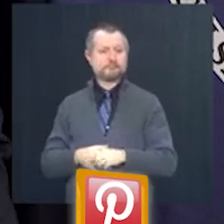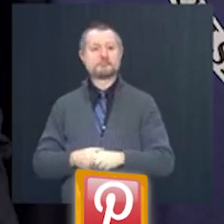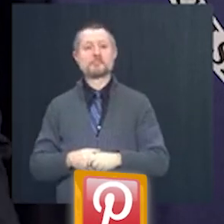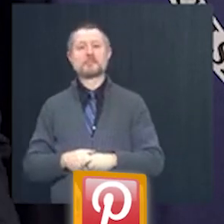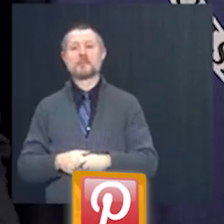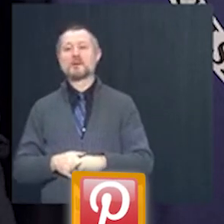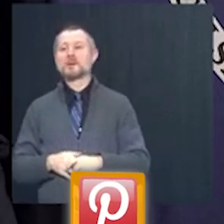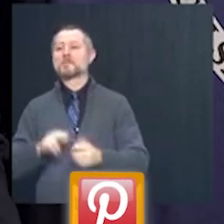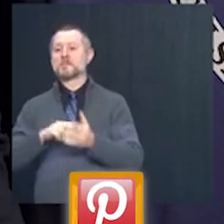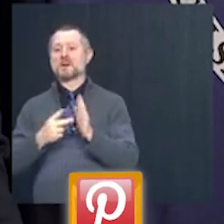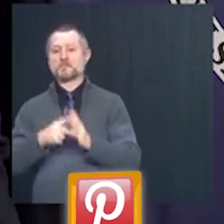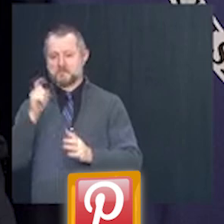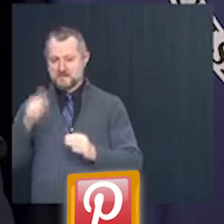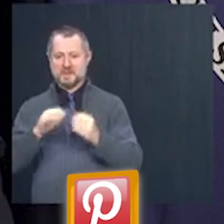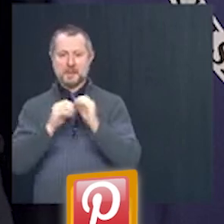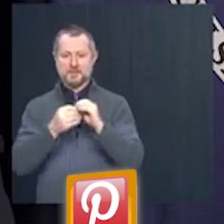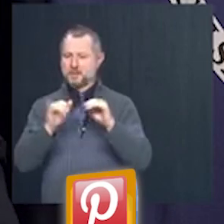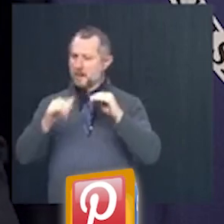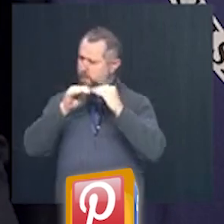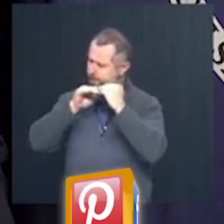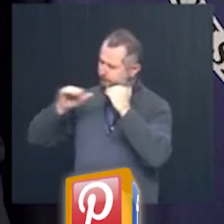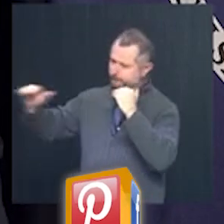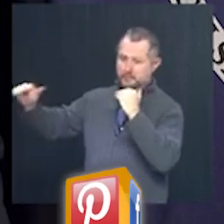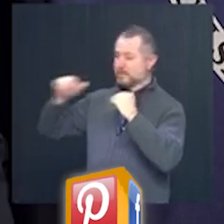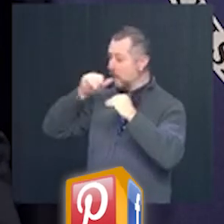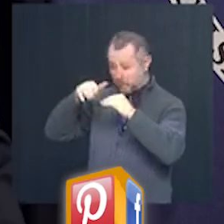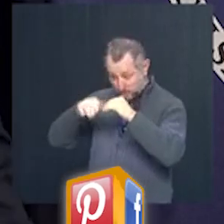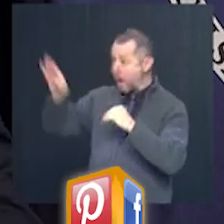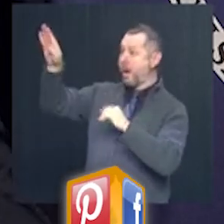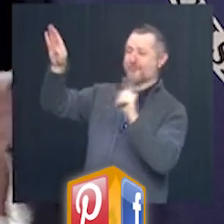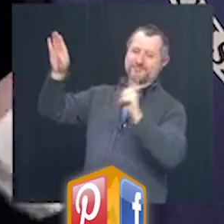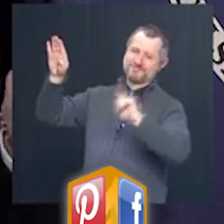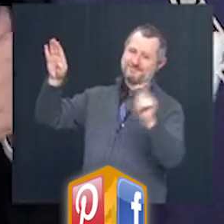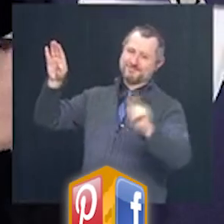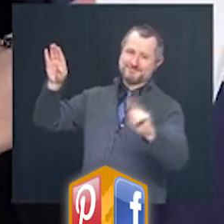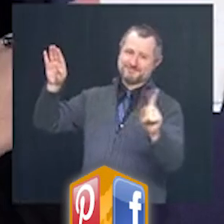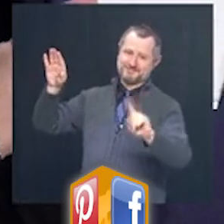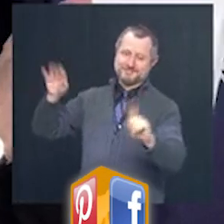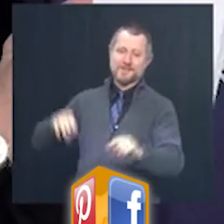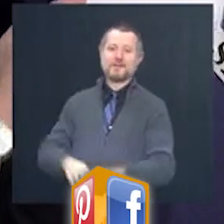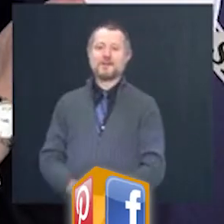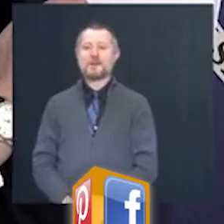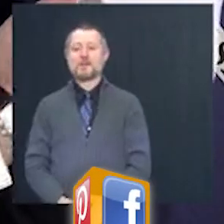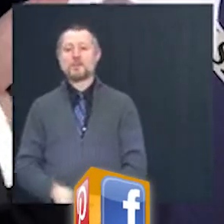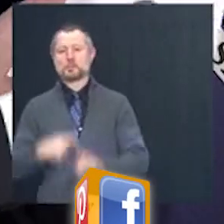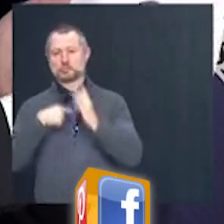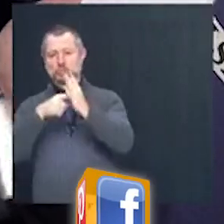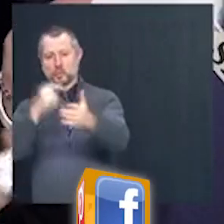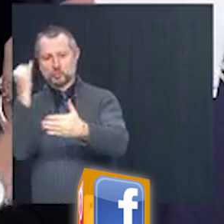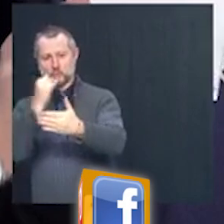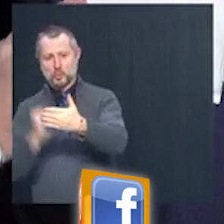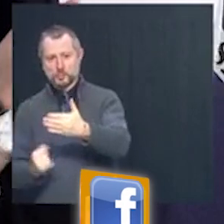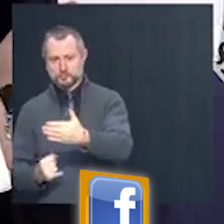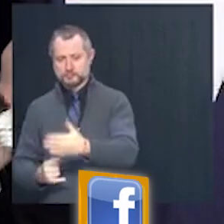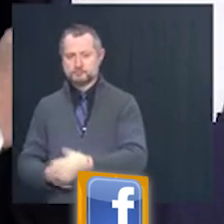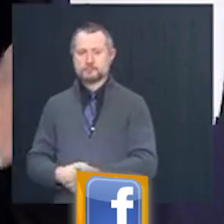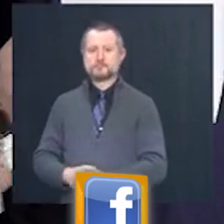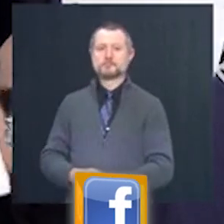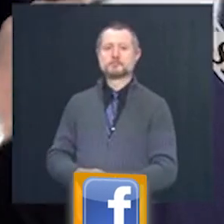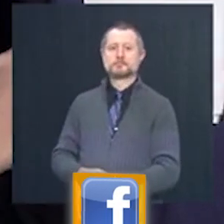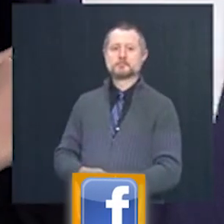stable. Where you are now, stabilize instead of going up, right? So this is